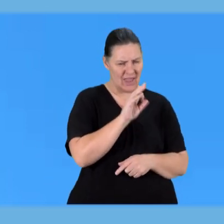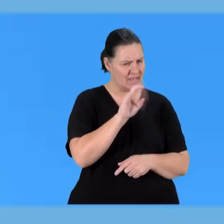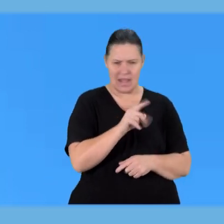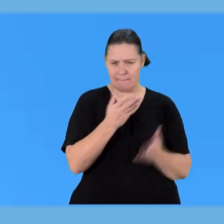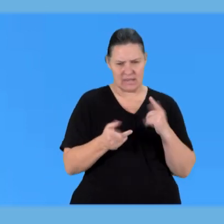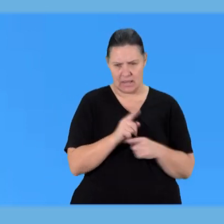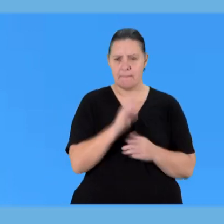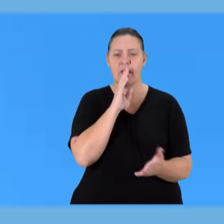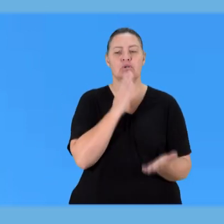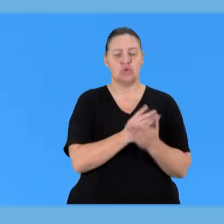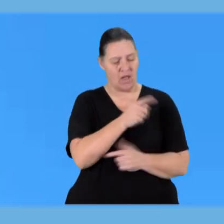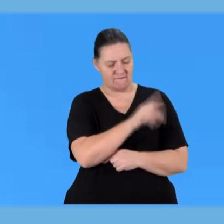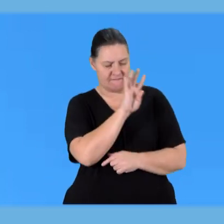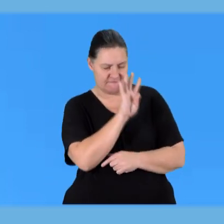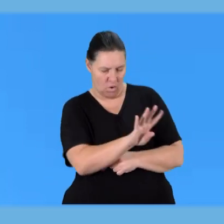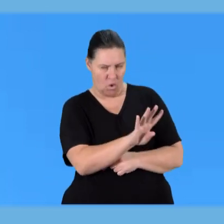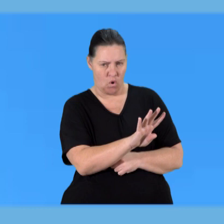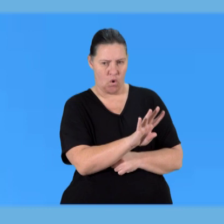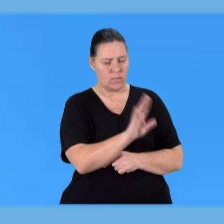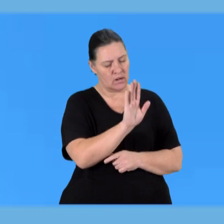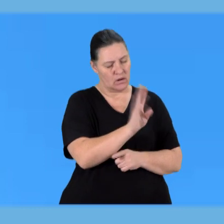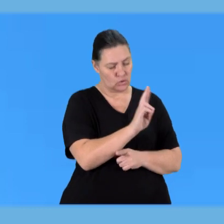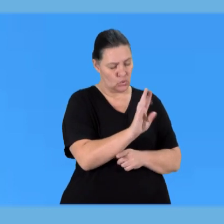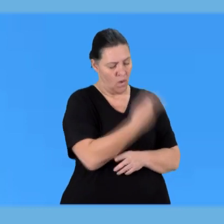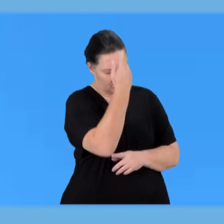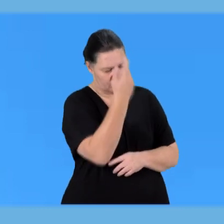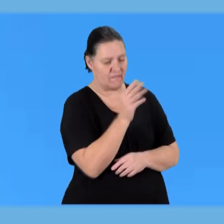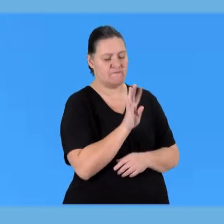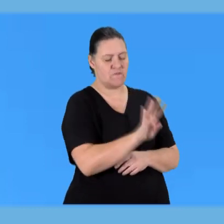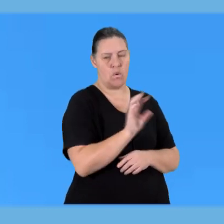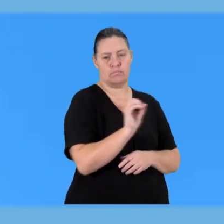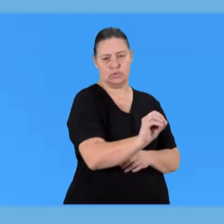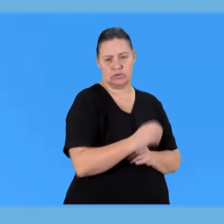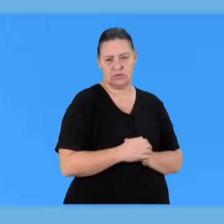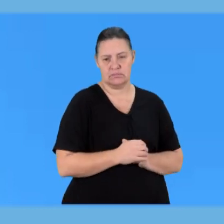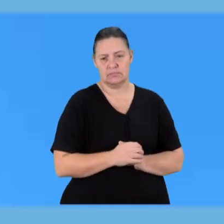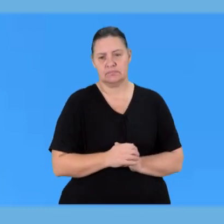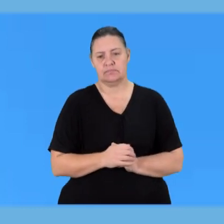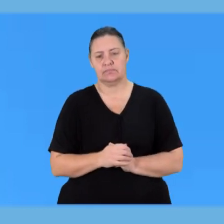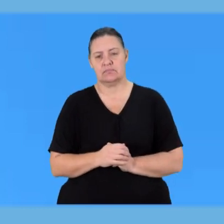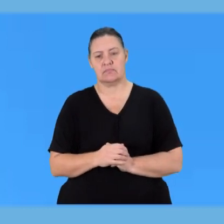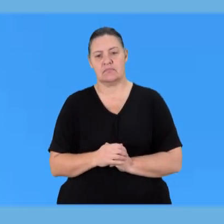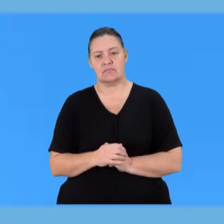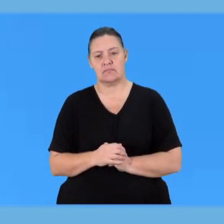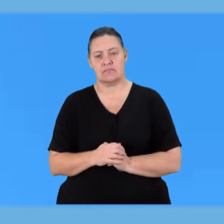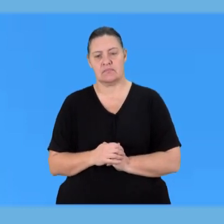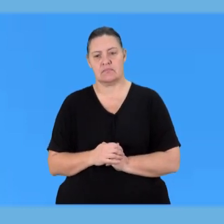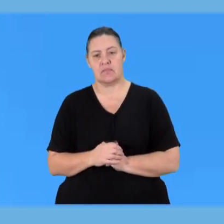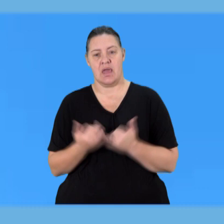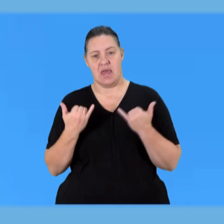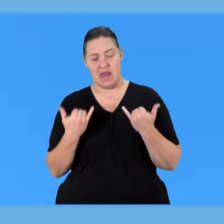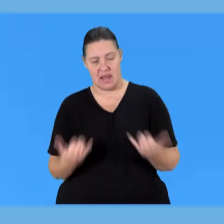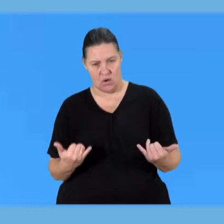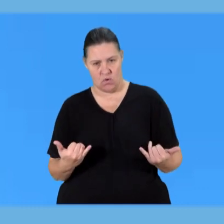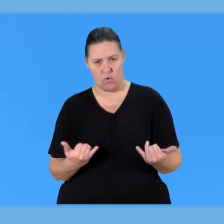is still not balancing. I need to make sure that I have 4 ions. So to do that, I can just simply erase the 2 and put a